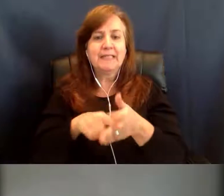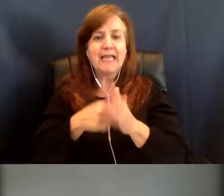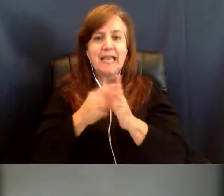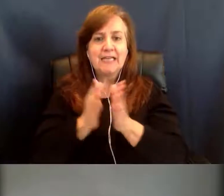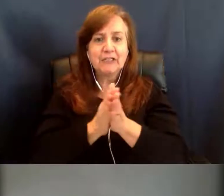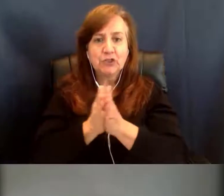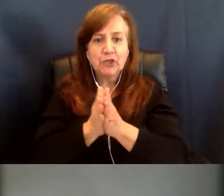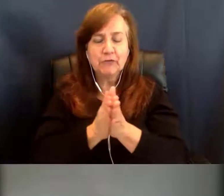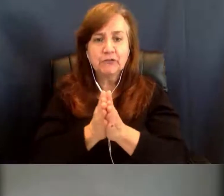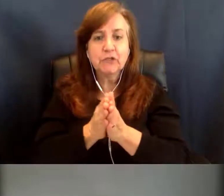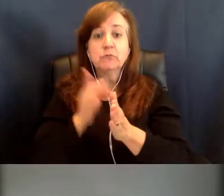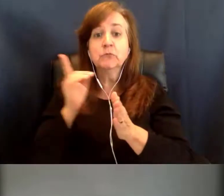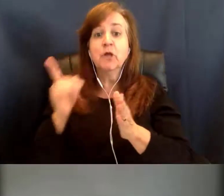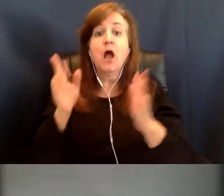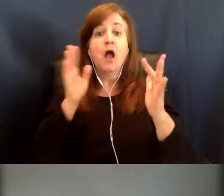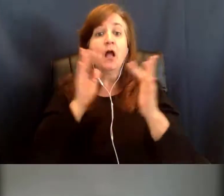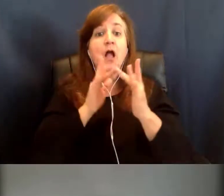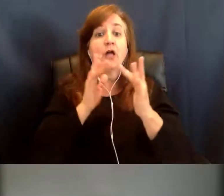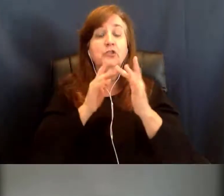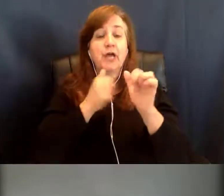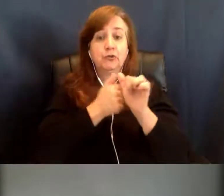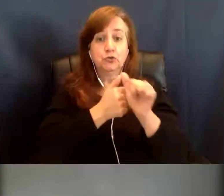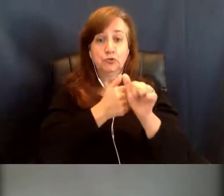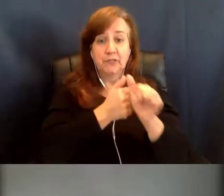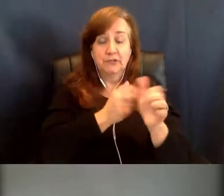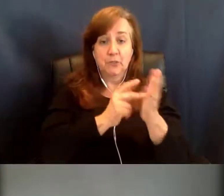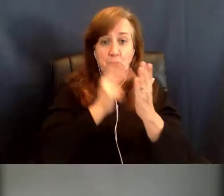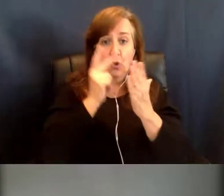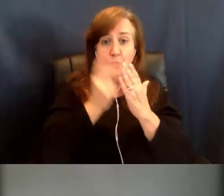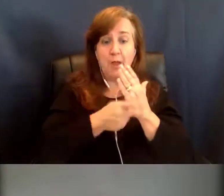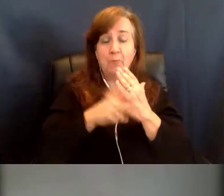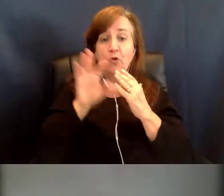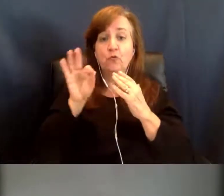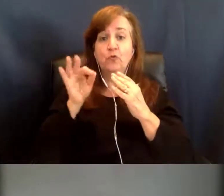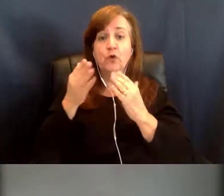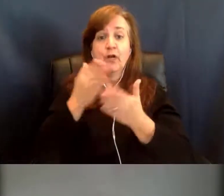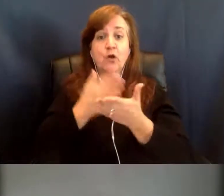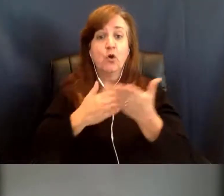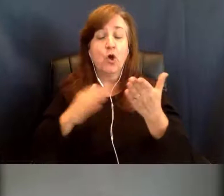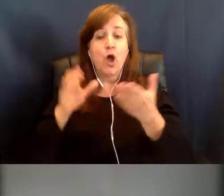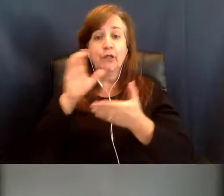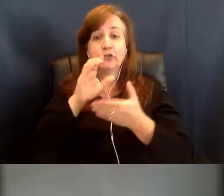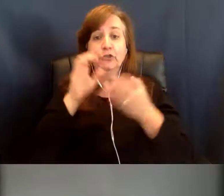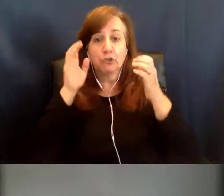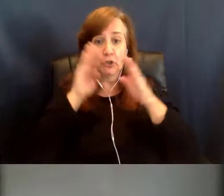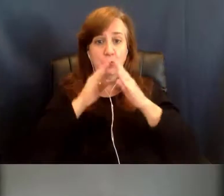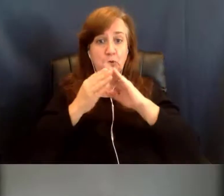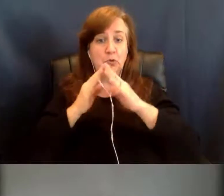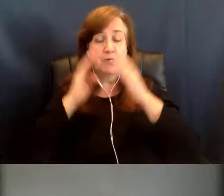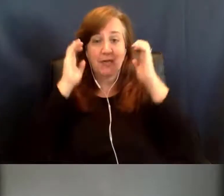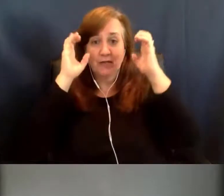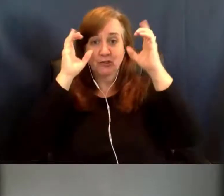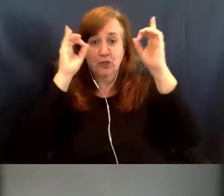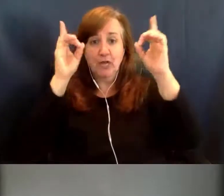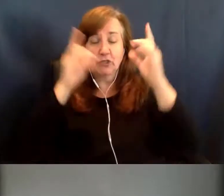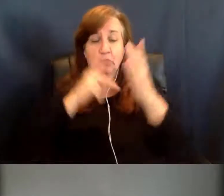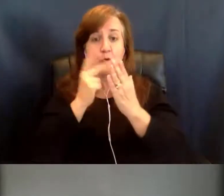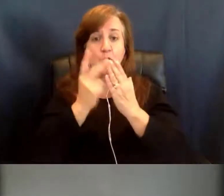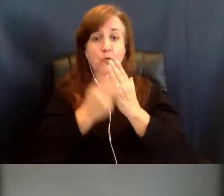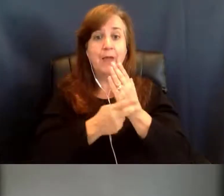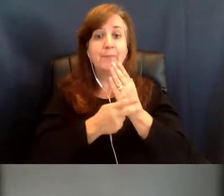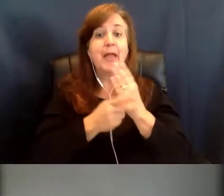tracing program through Foothill College's community education program and is more recently involved in developing a